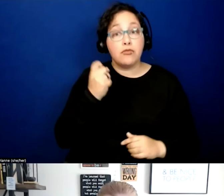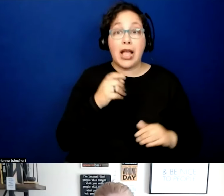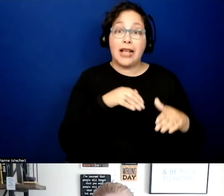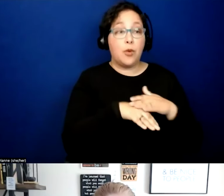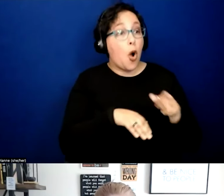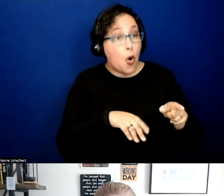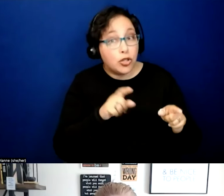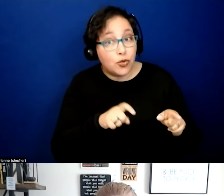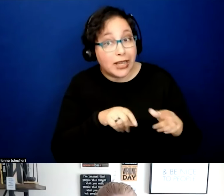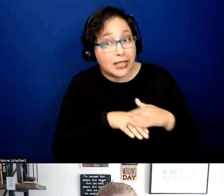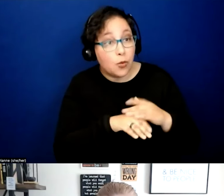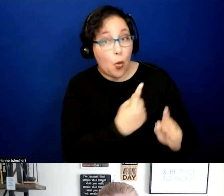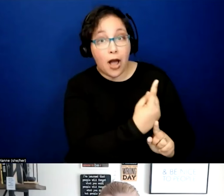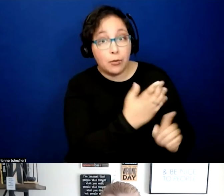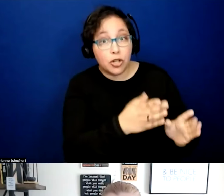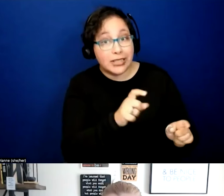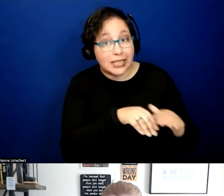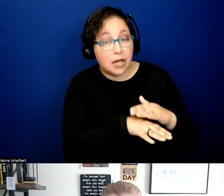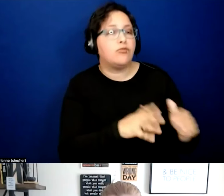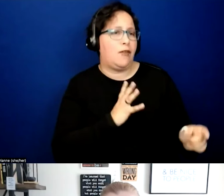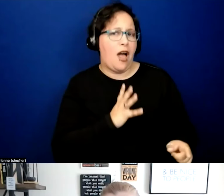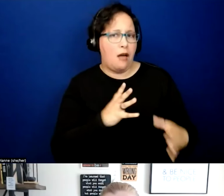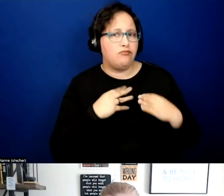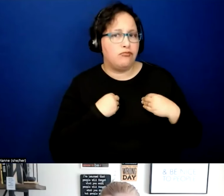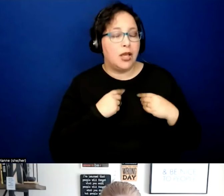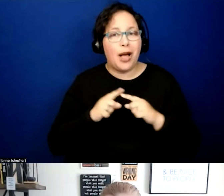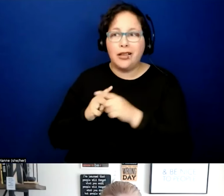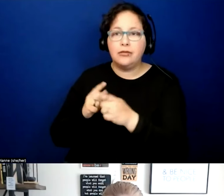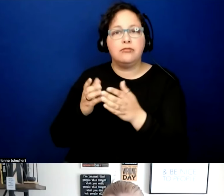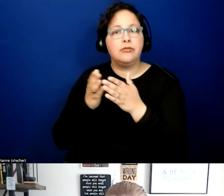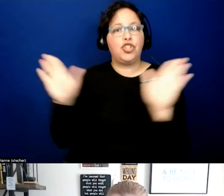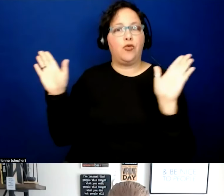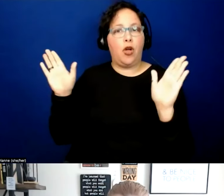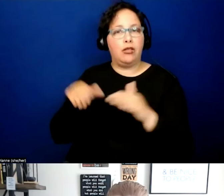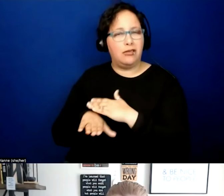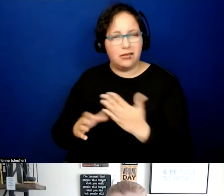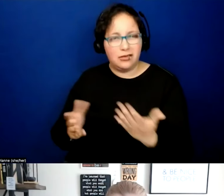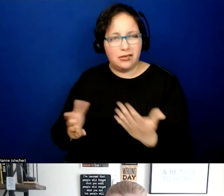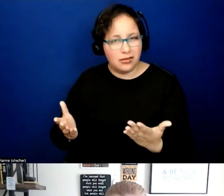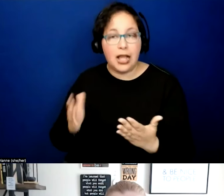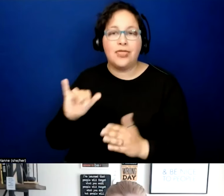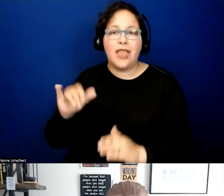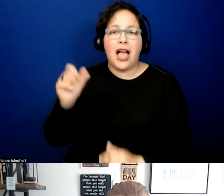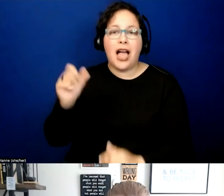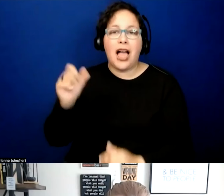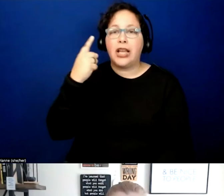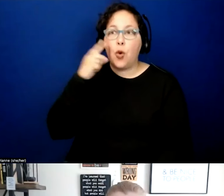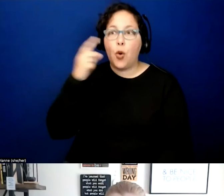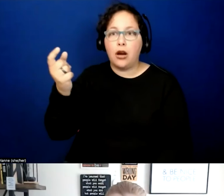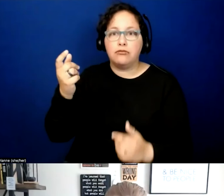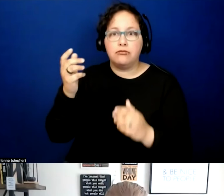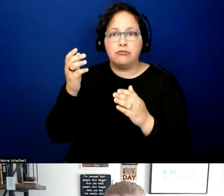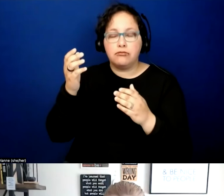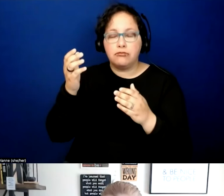people, is because the barrier to entry to understanding how to make things accessible is so high.